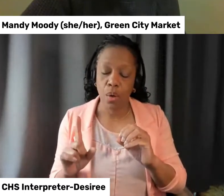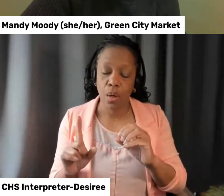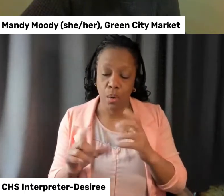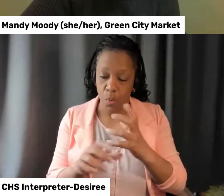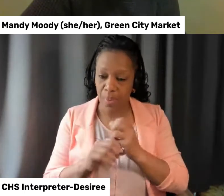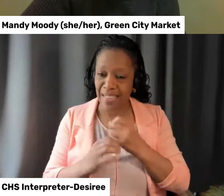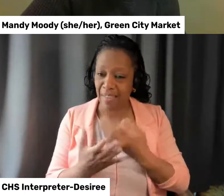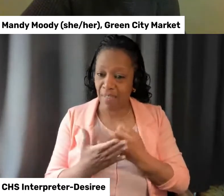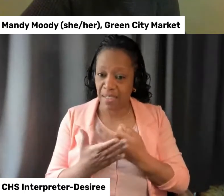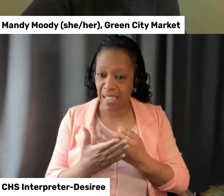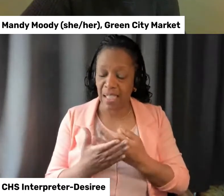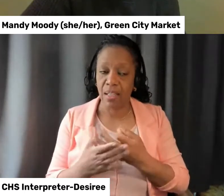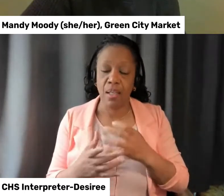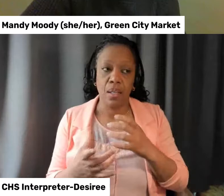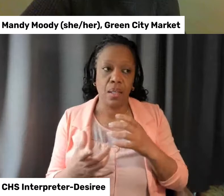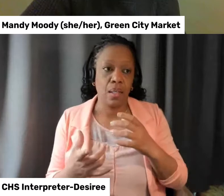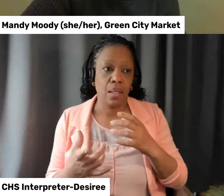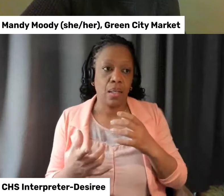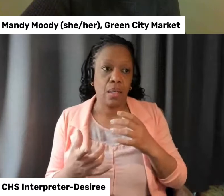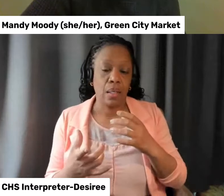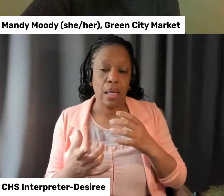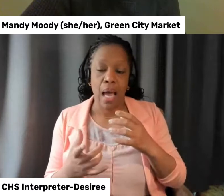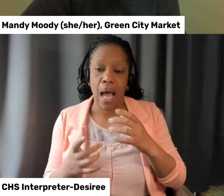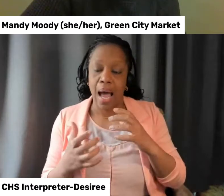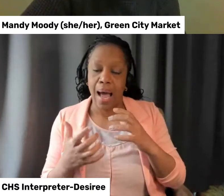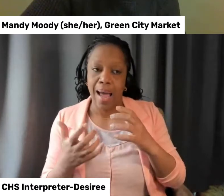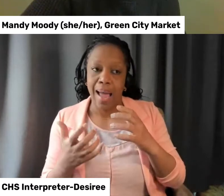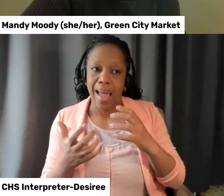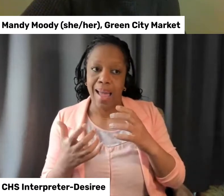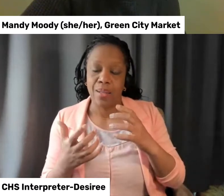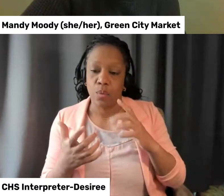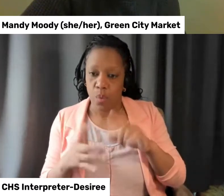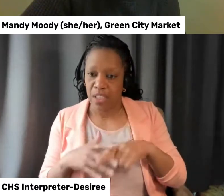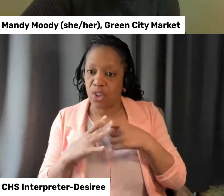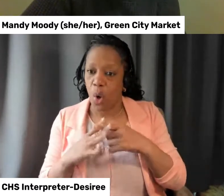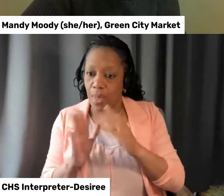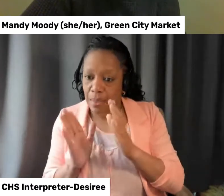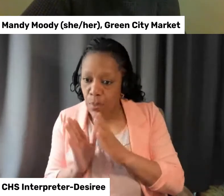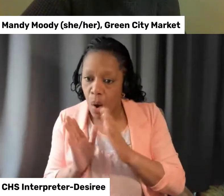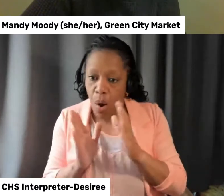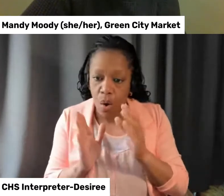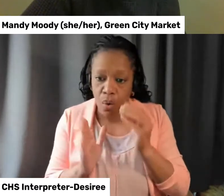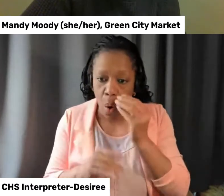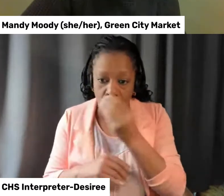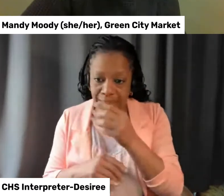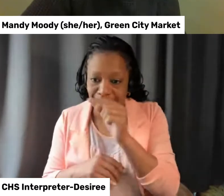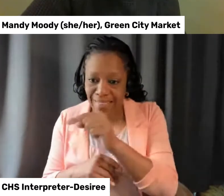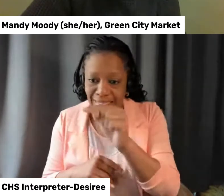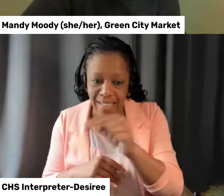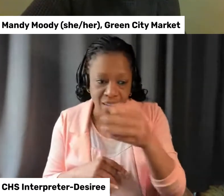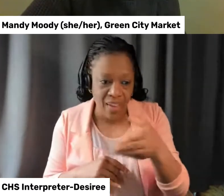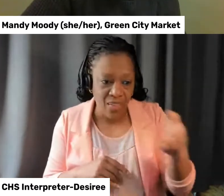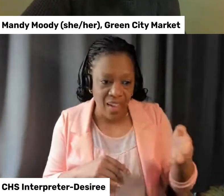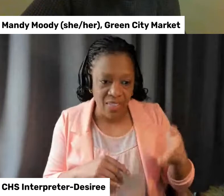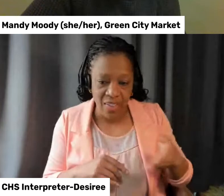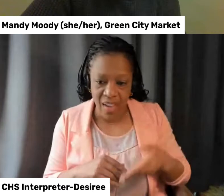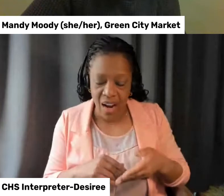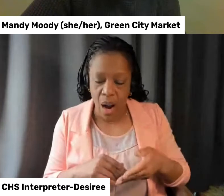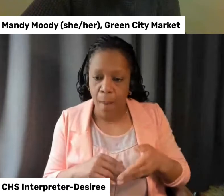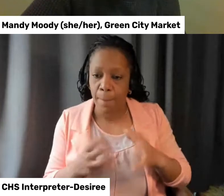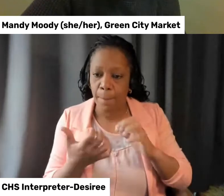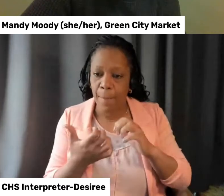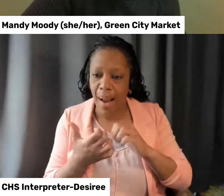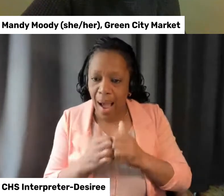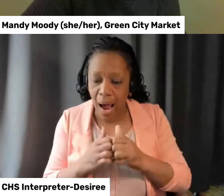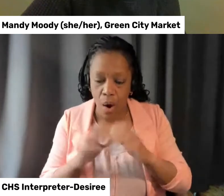gardens? How do we take the little baby footprints and make a big imprint in a community? And we